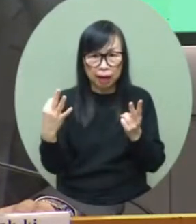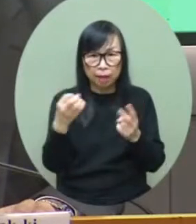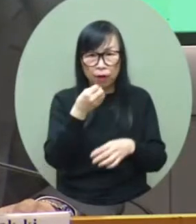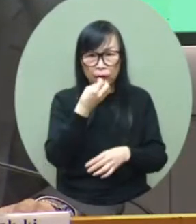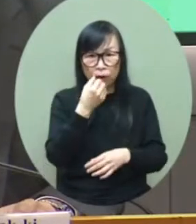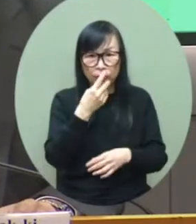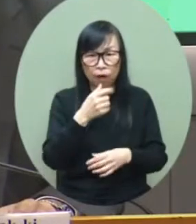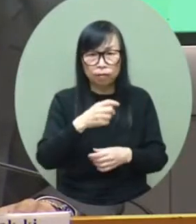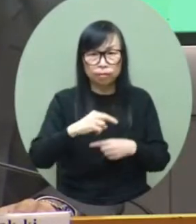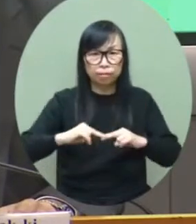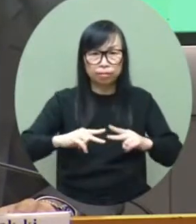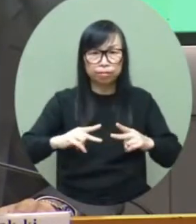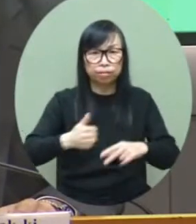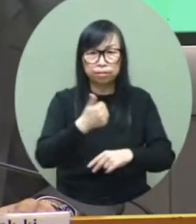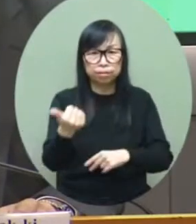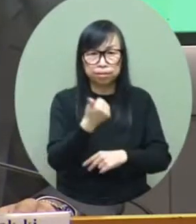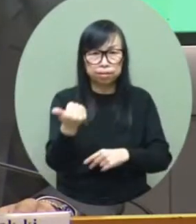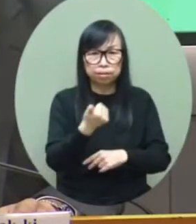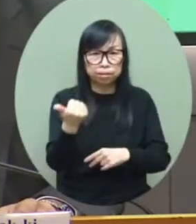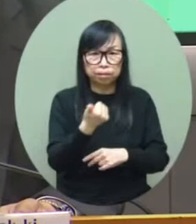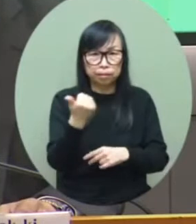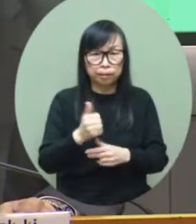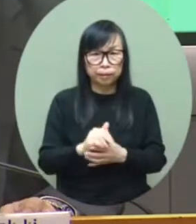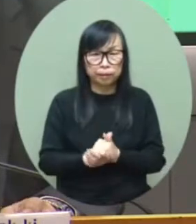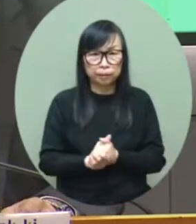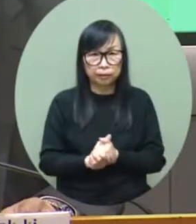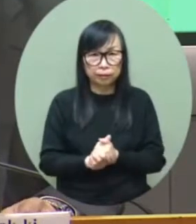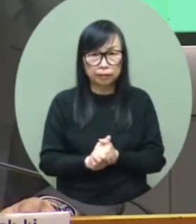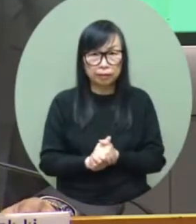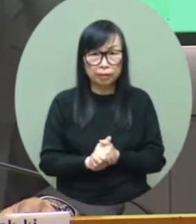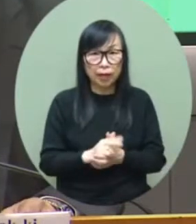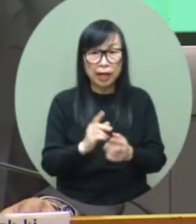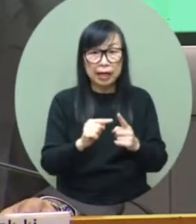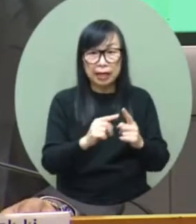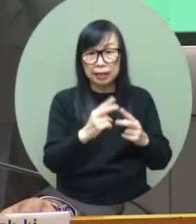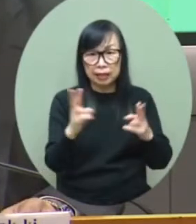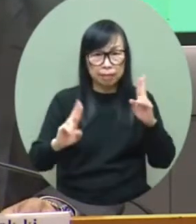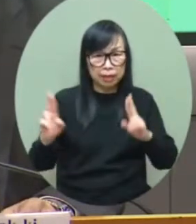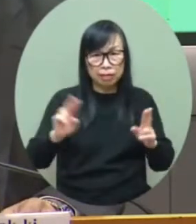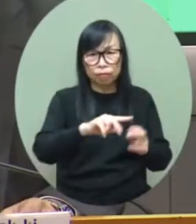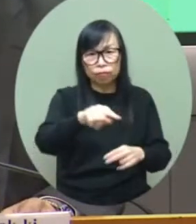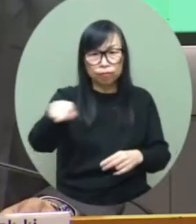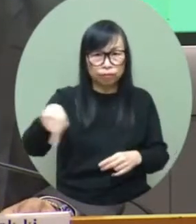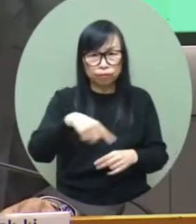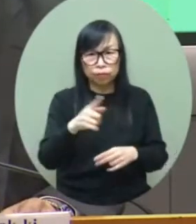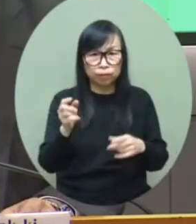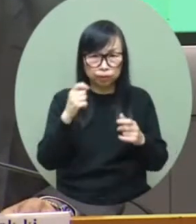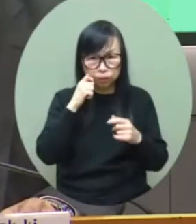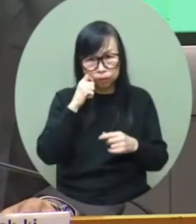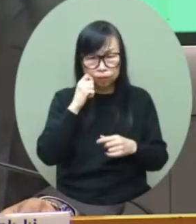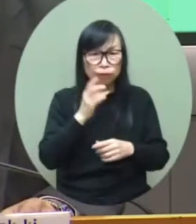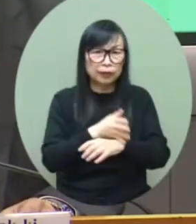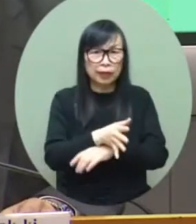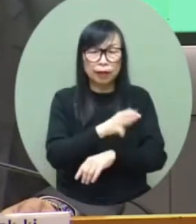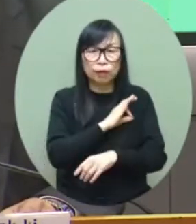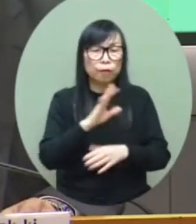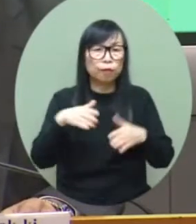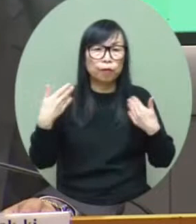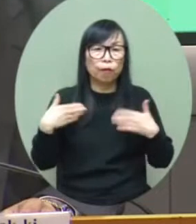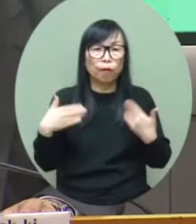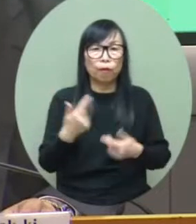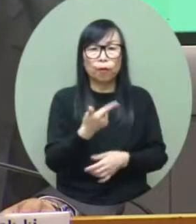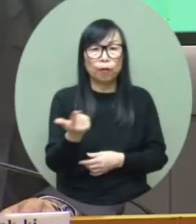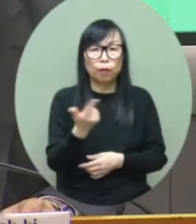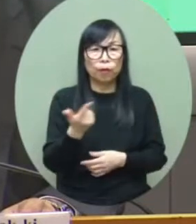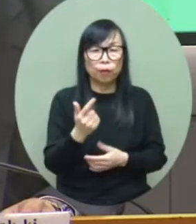In 2023, Hong Kong will become even more vibrant, and there will be more activities in the